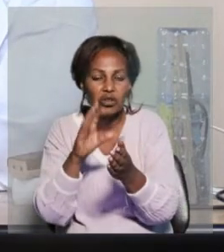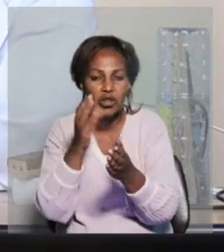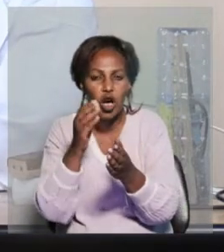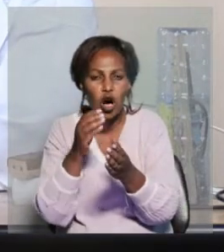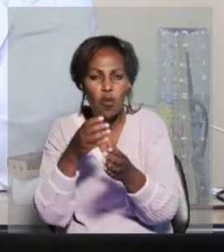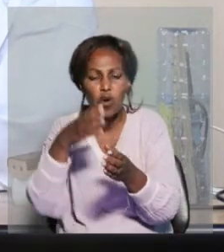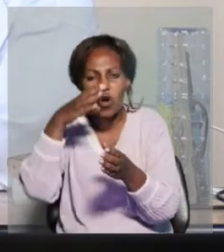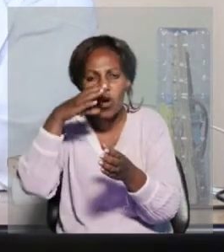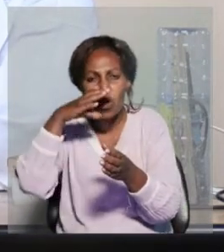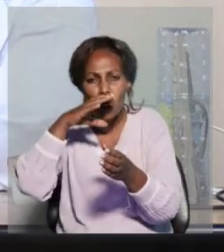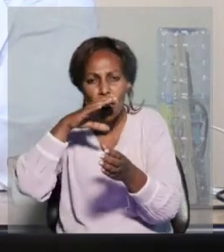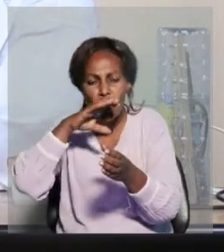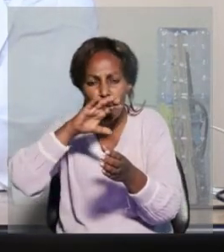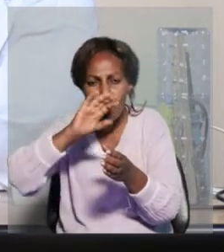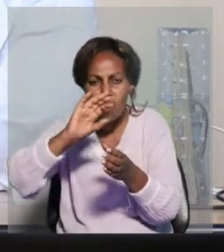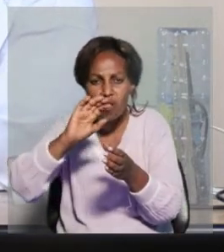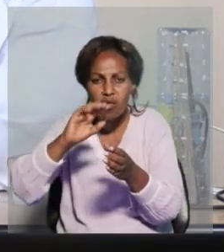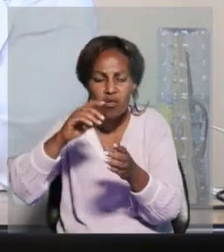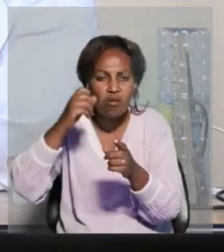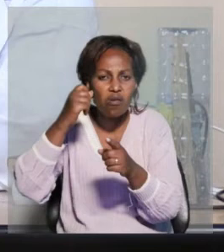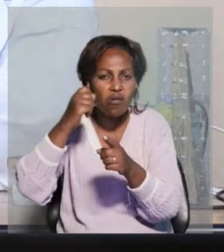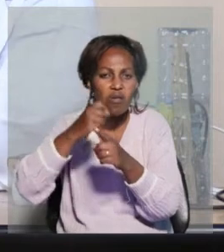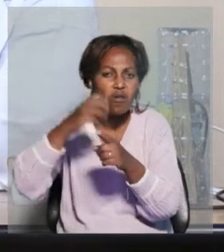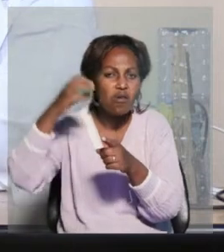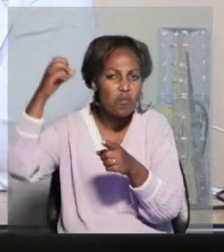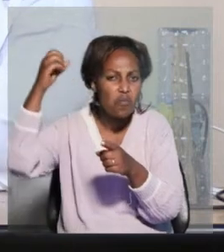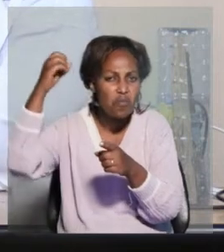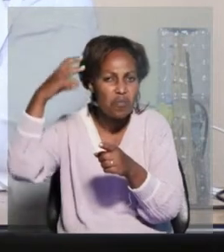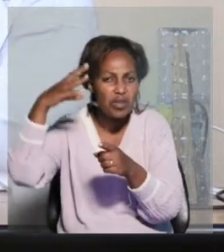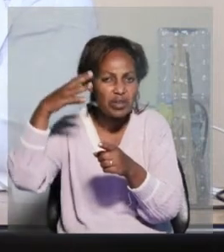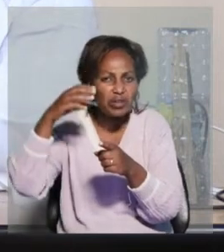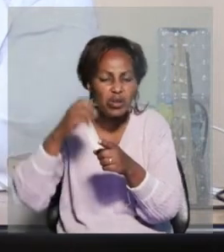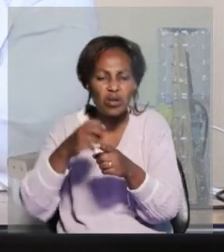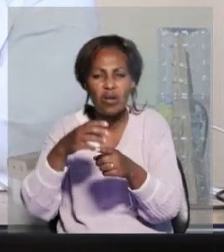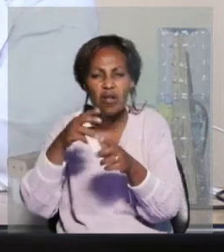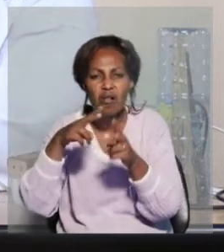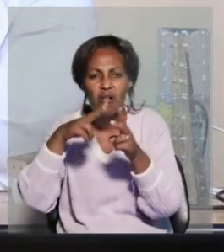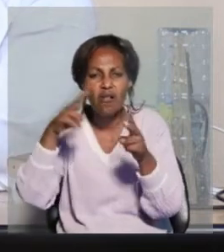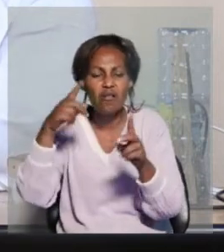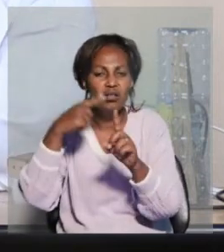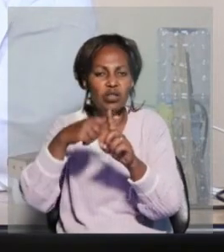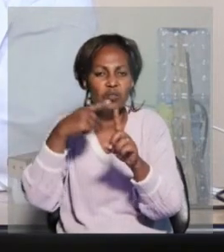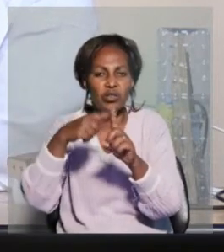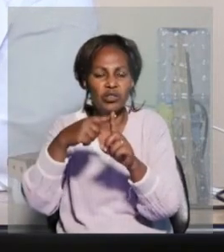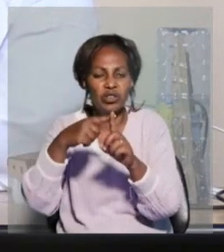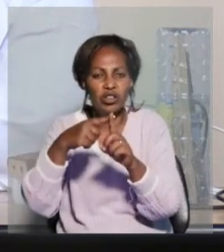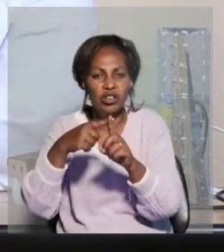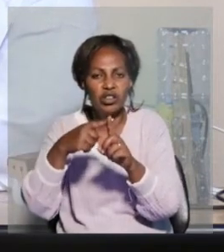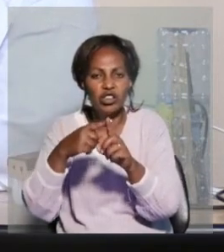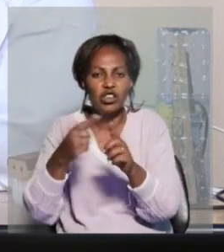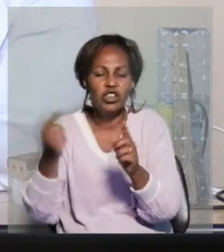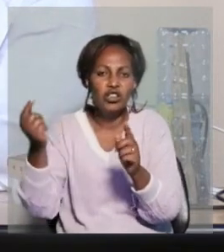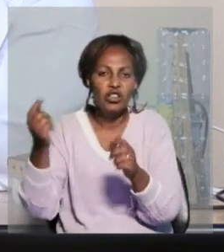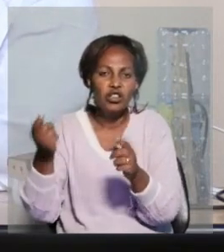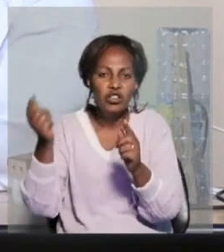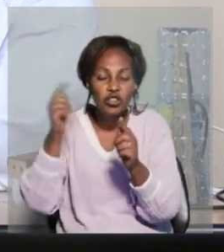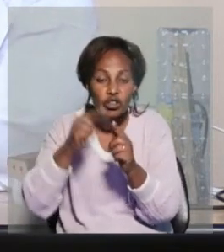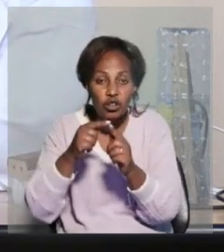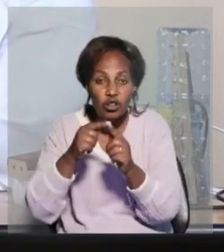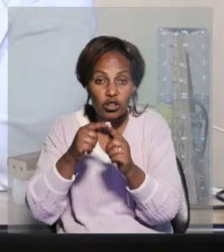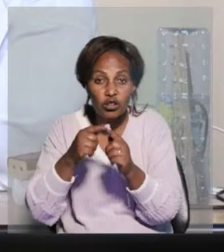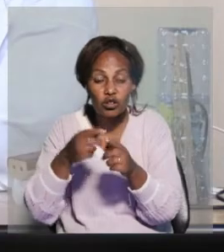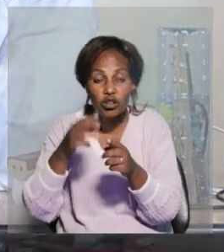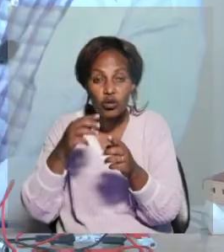heats the metal filament to a very, very high temperature. Then it starts to